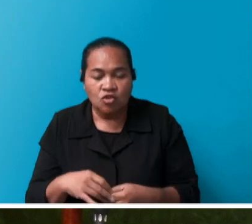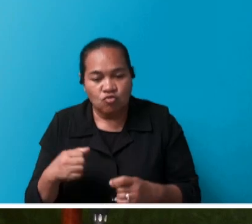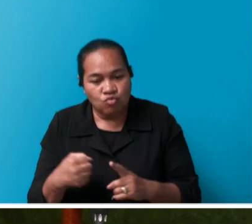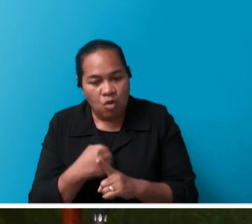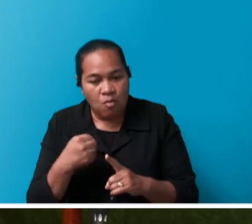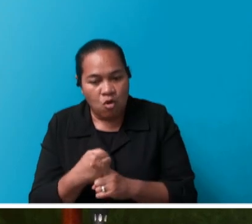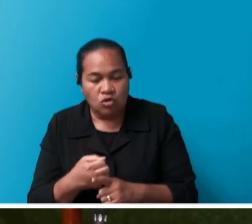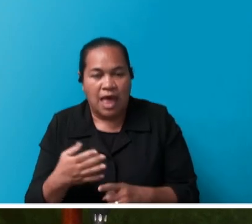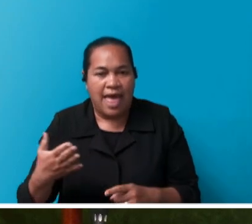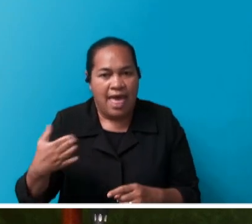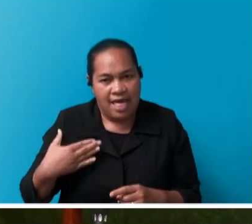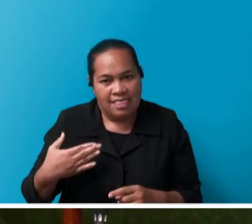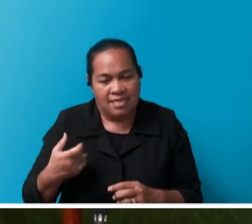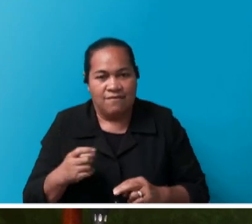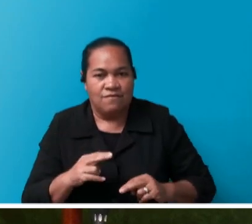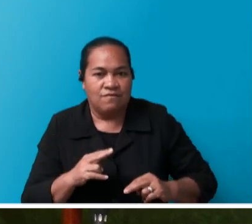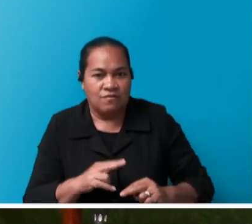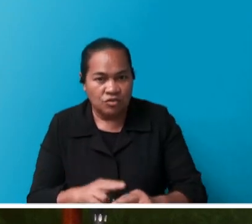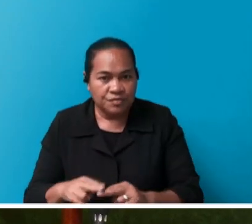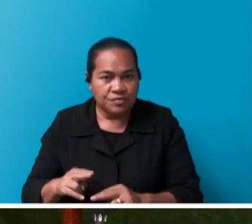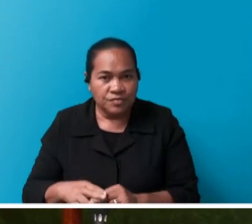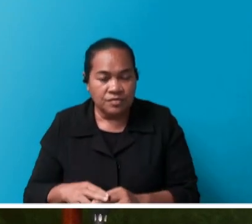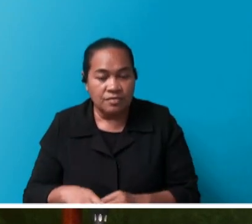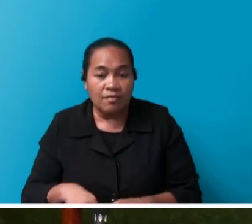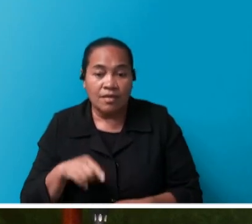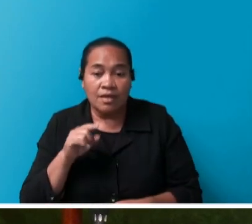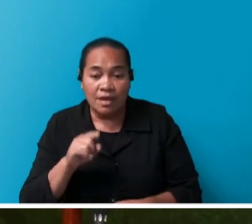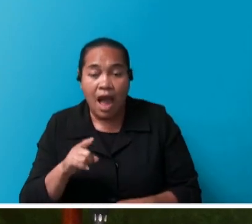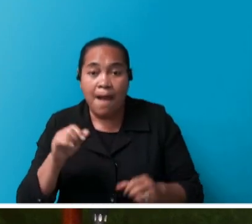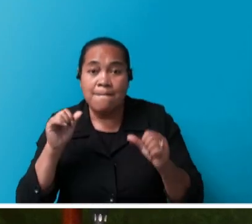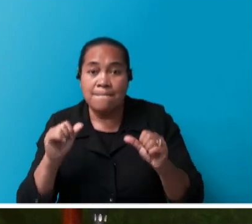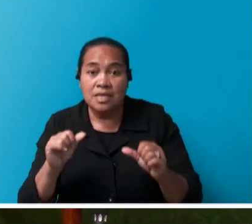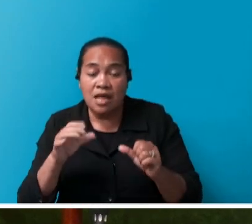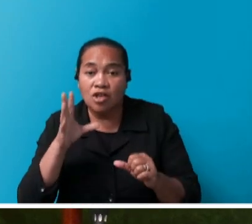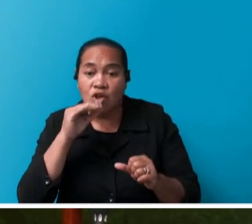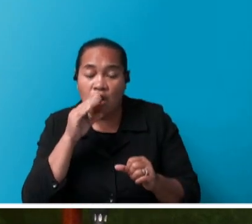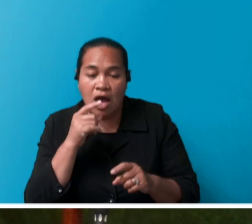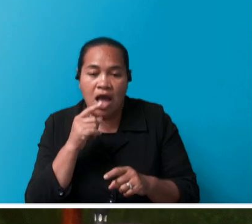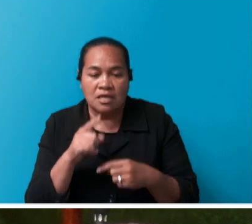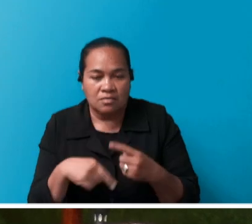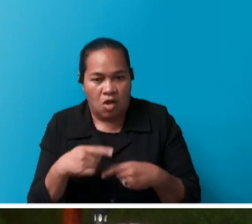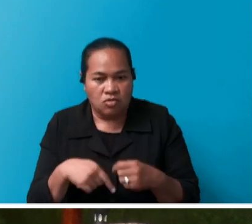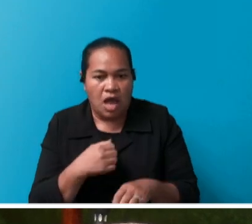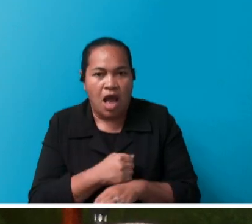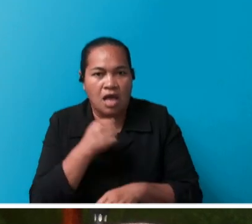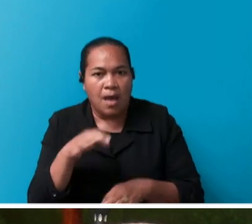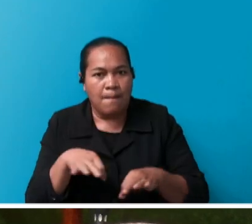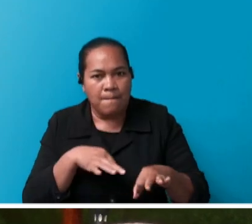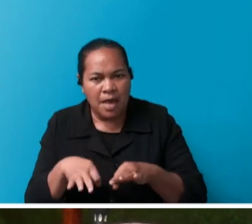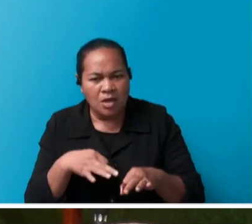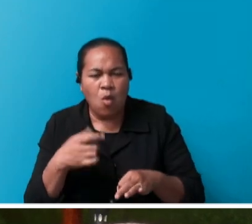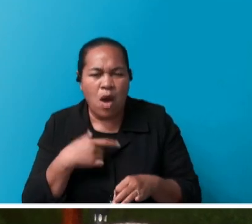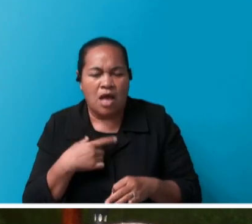healthier Fiji. In his speech, His Excellency spoke about government plan to improve the ministry infrastructure